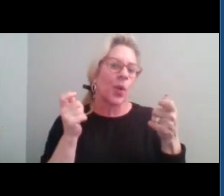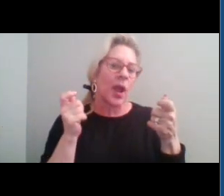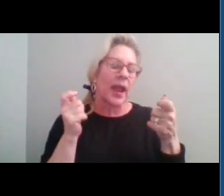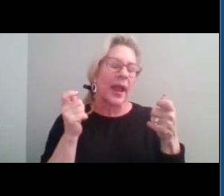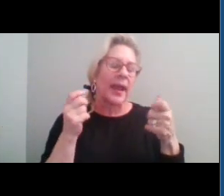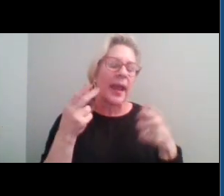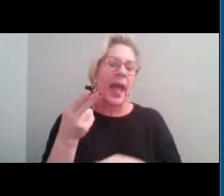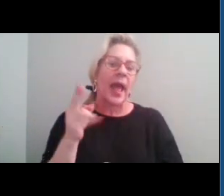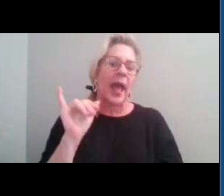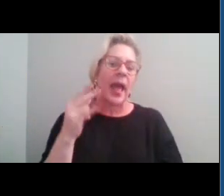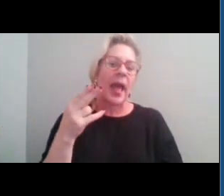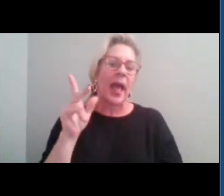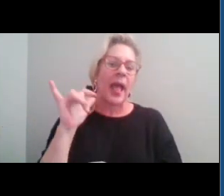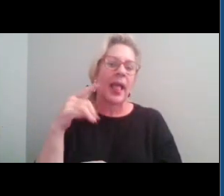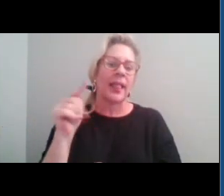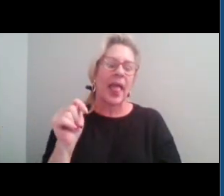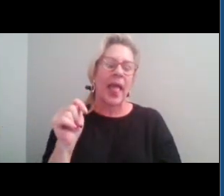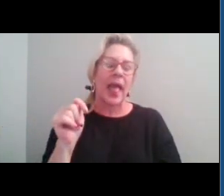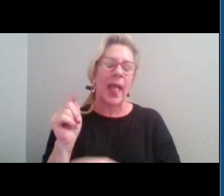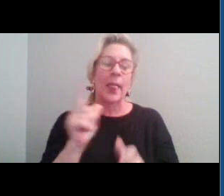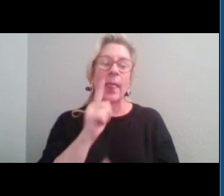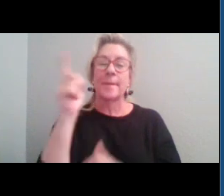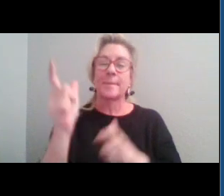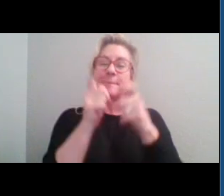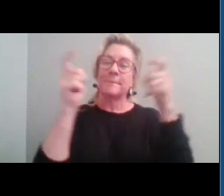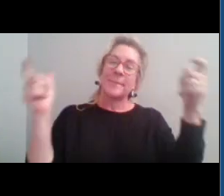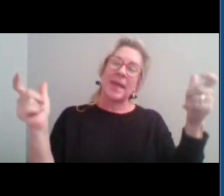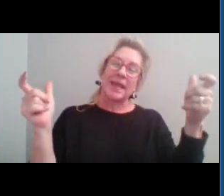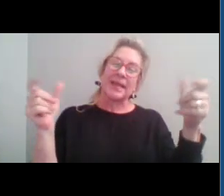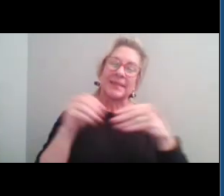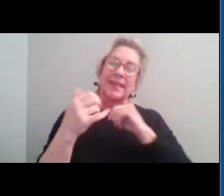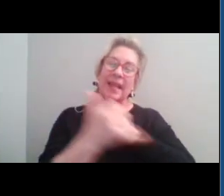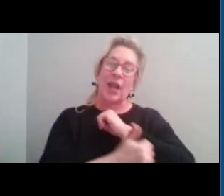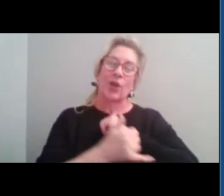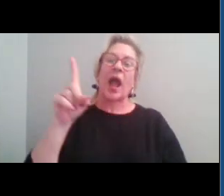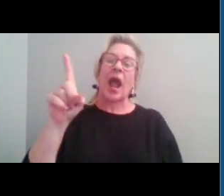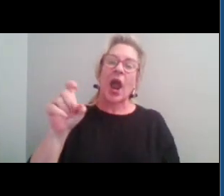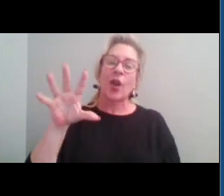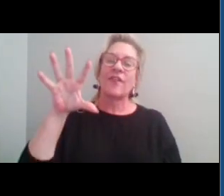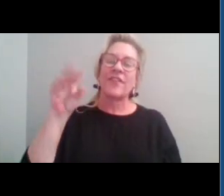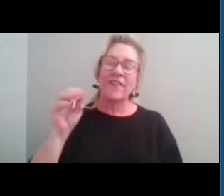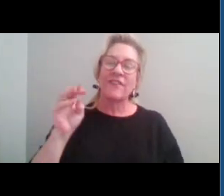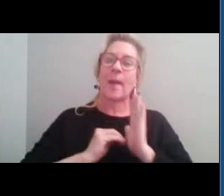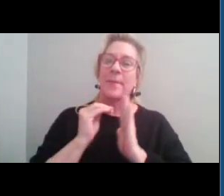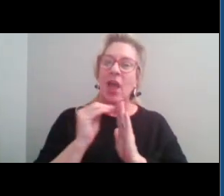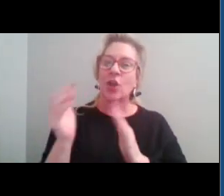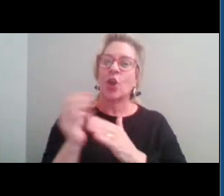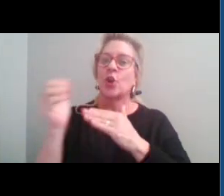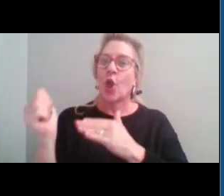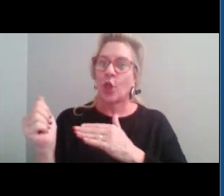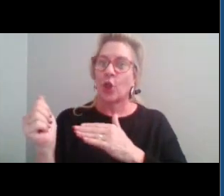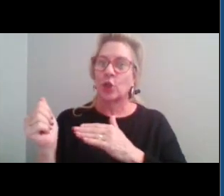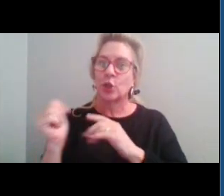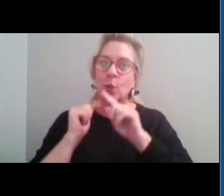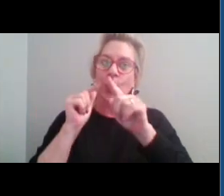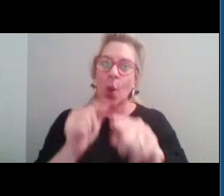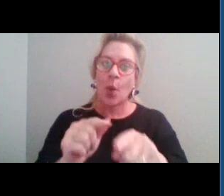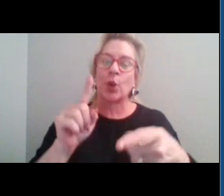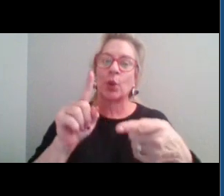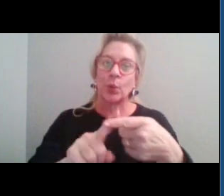the largest infra grant in the country, $150 million going to the Otay